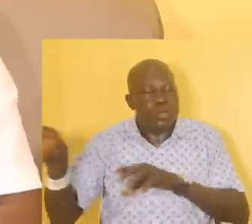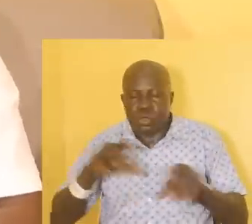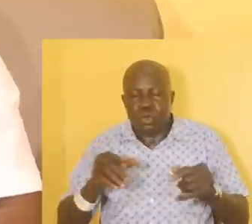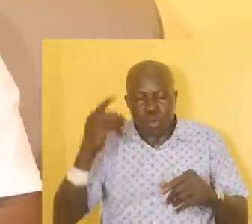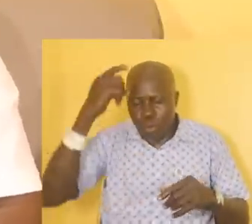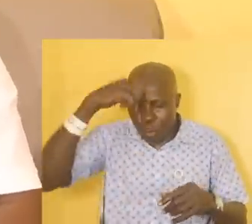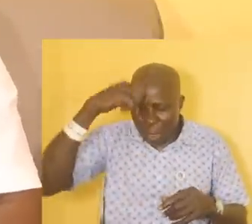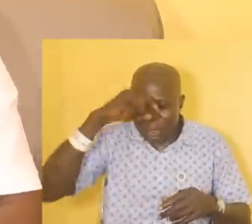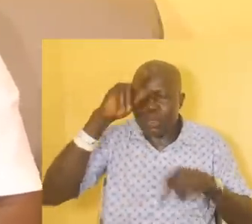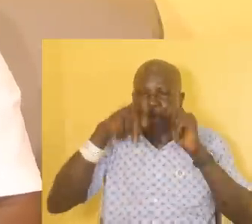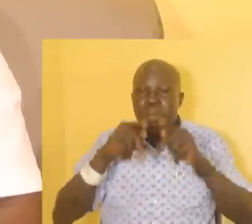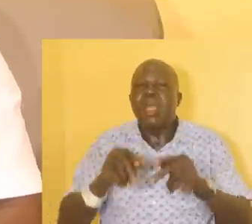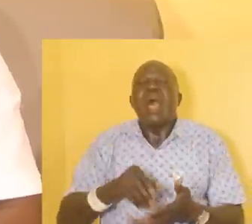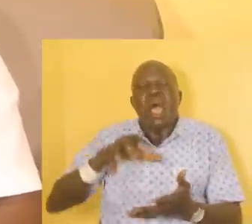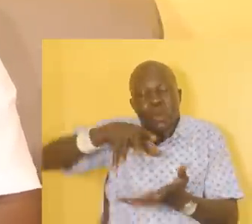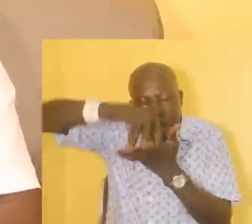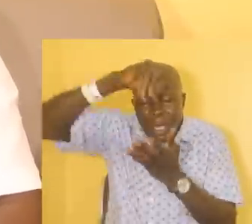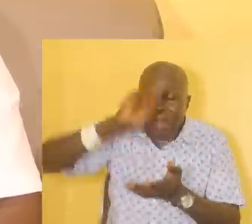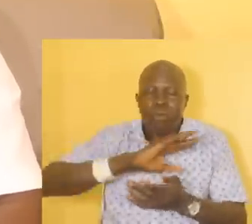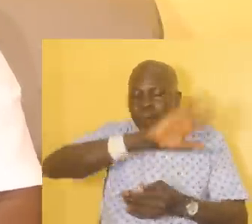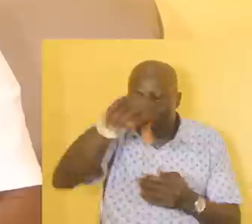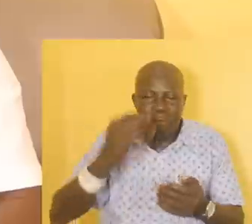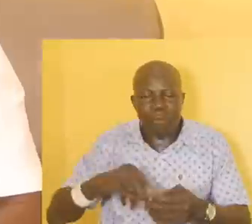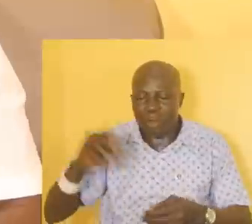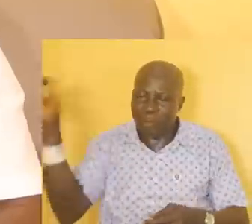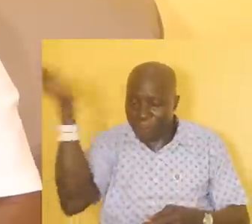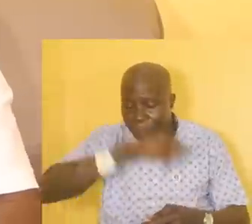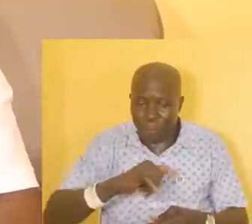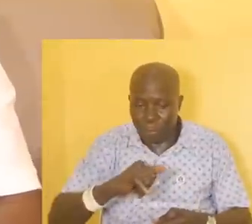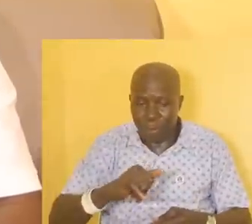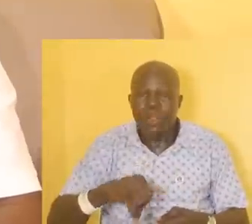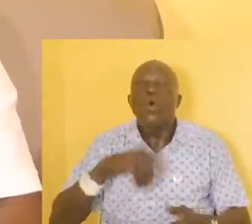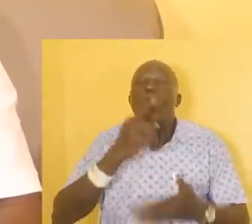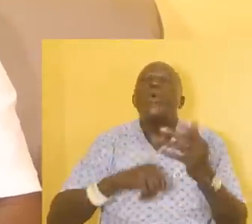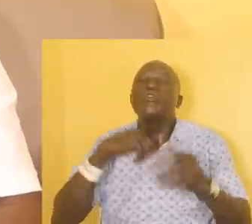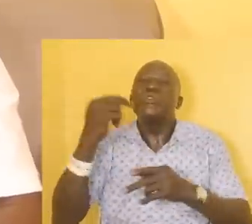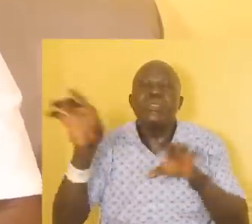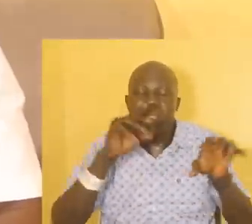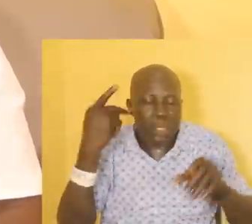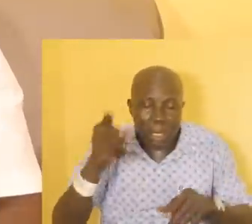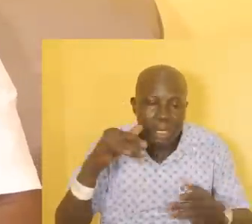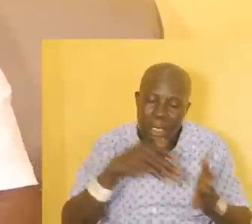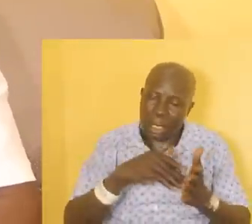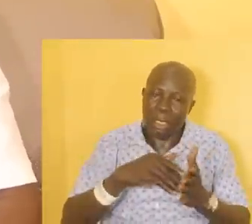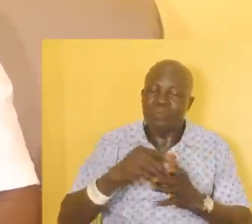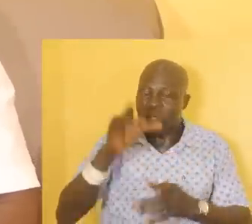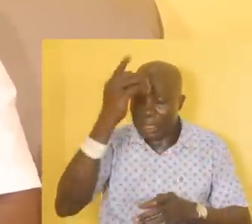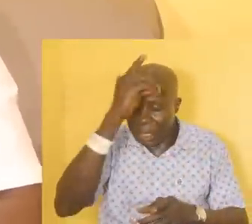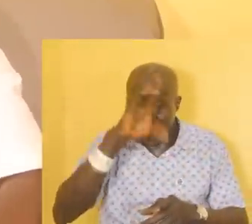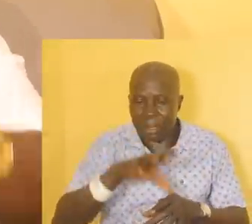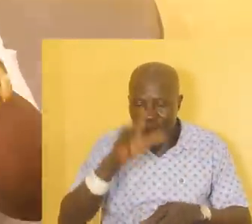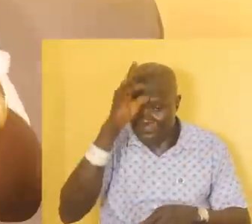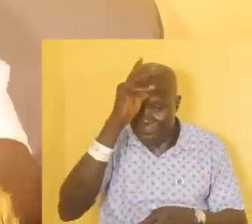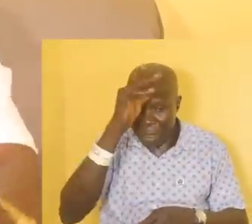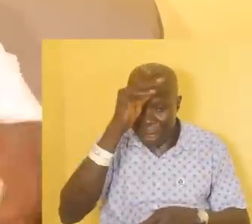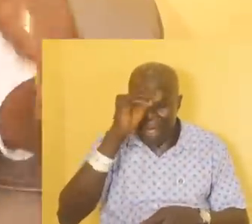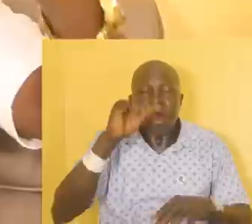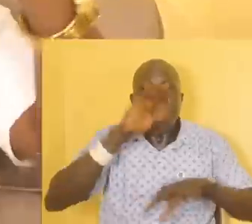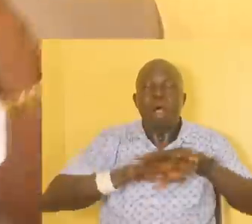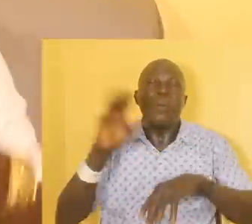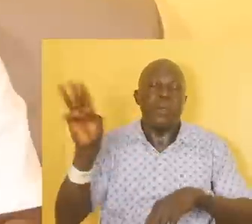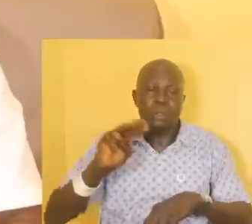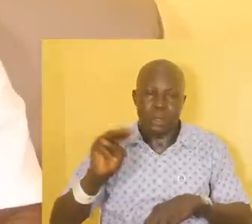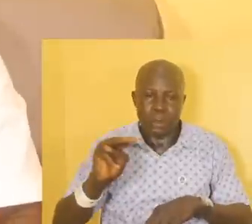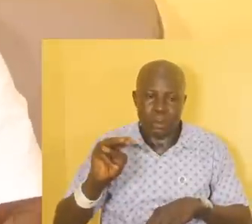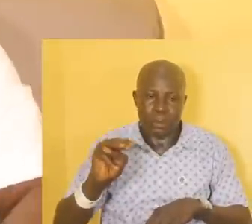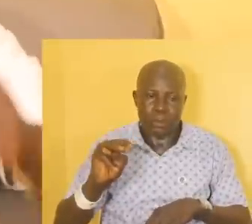bí. I came to visit her friend. Àṣẹ. Not knowing. Ilẹ̀ ọba nìyẹn ń gbé. That that one lives in abroad. Ọwá Nàìjíríà. Just came to Nigeria. Ọwá wá boyfriend